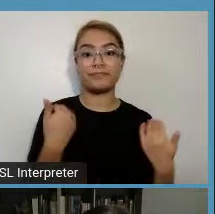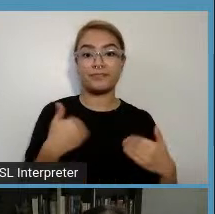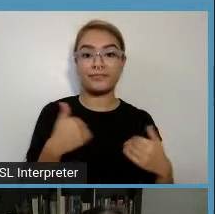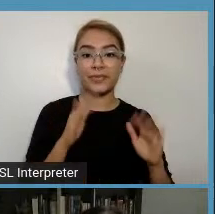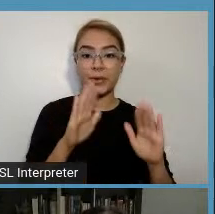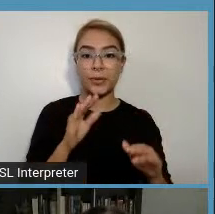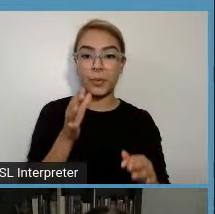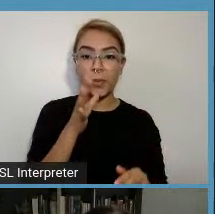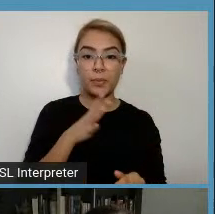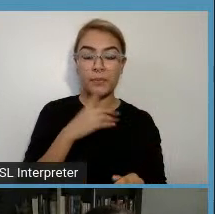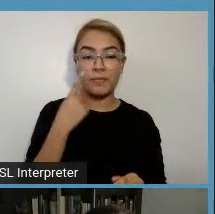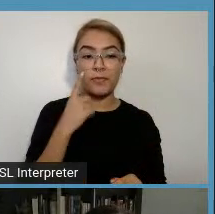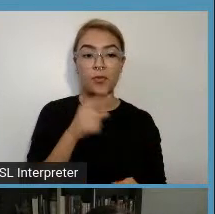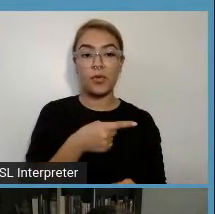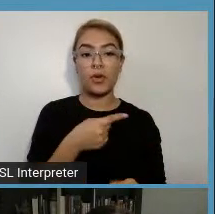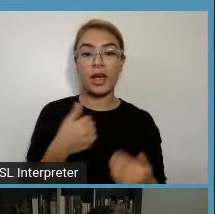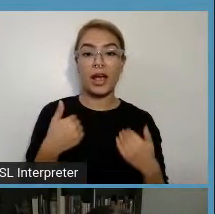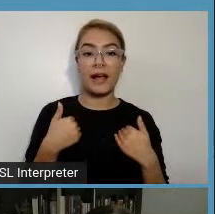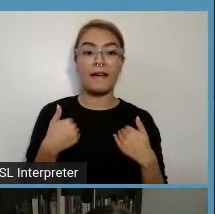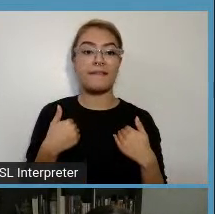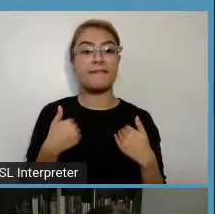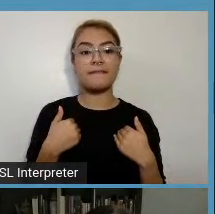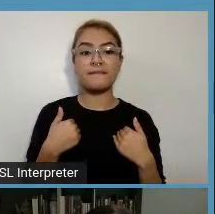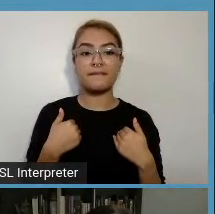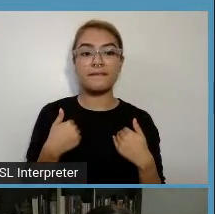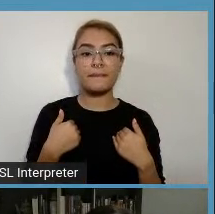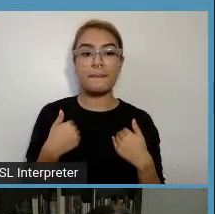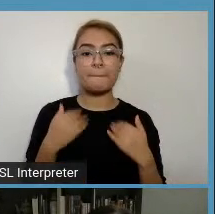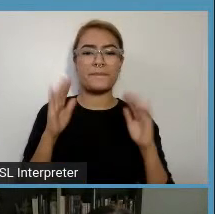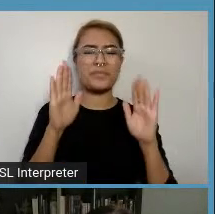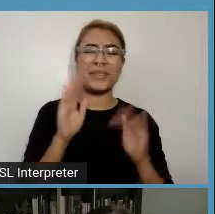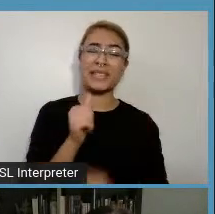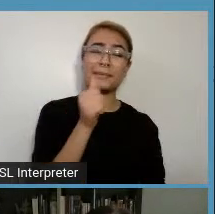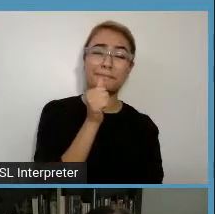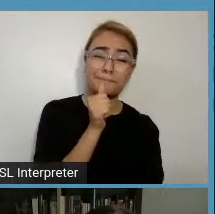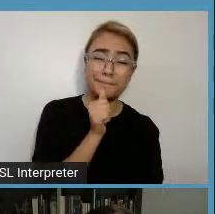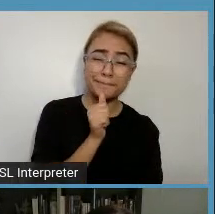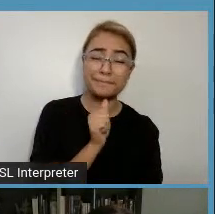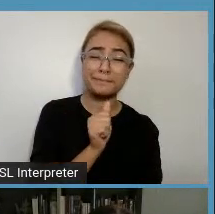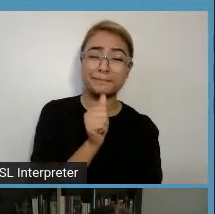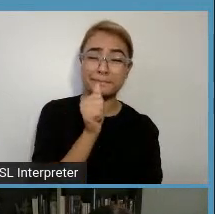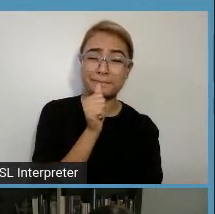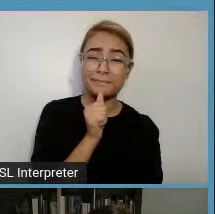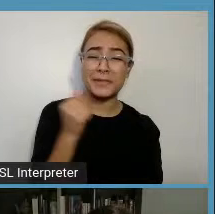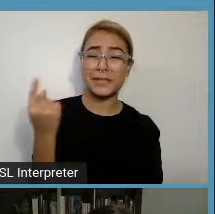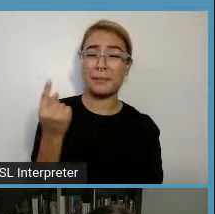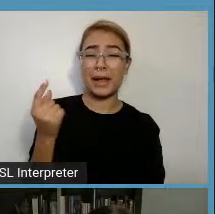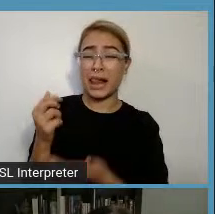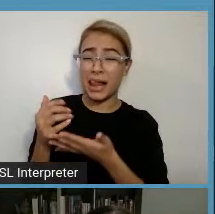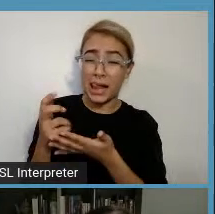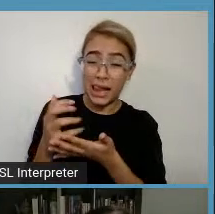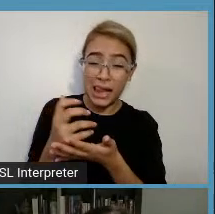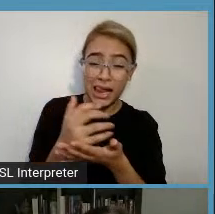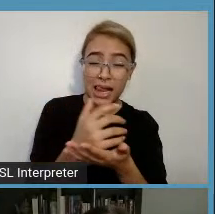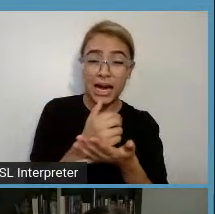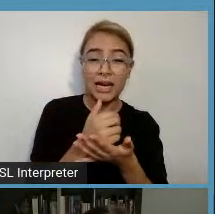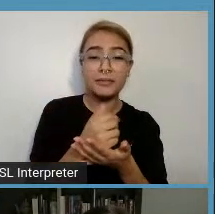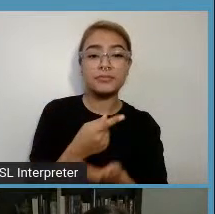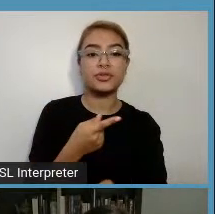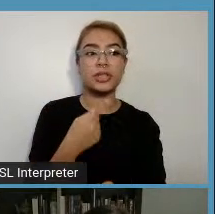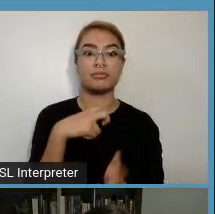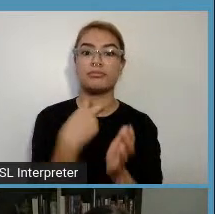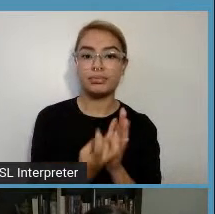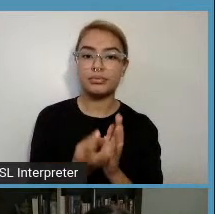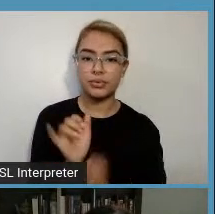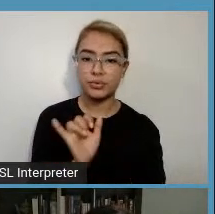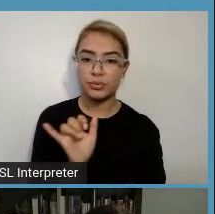the amazing patience to have somebody collect so many things. And she really got into it. She was a